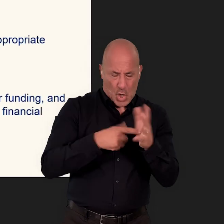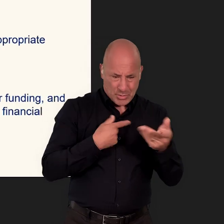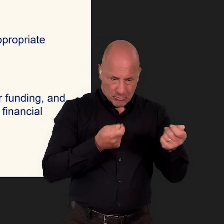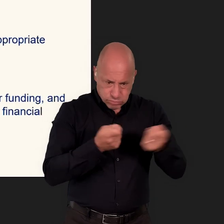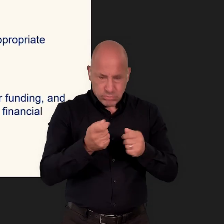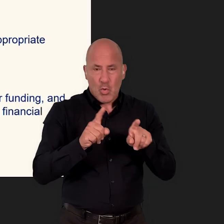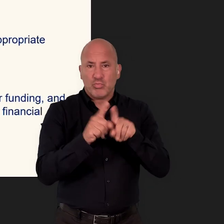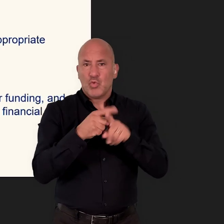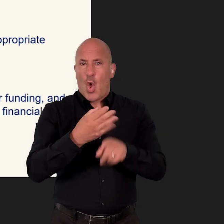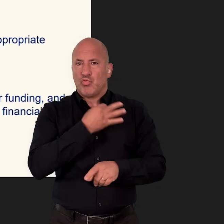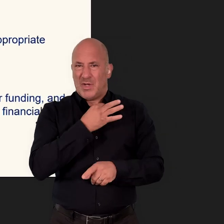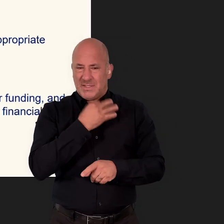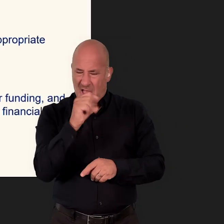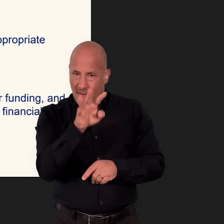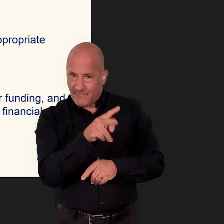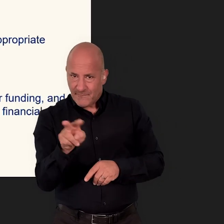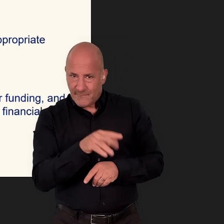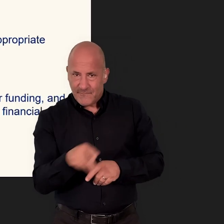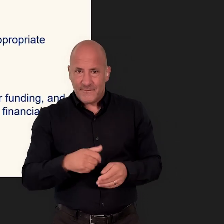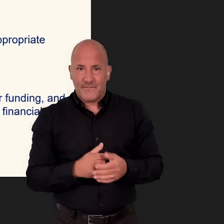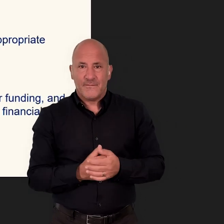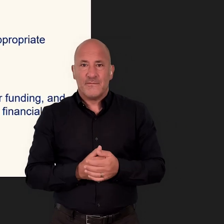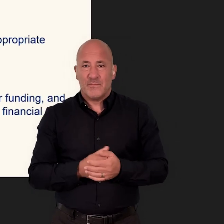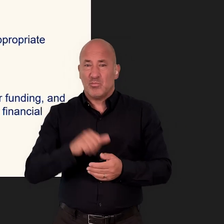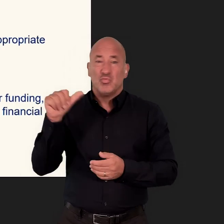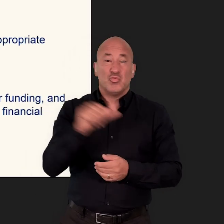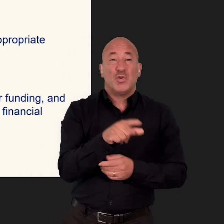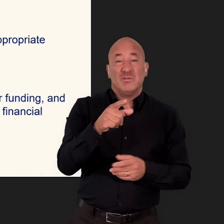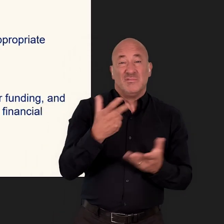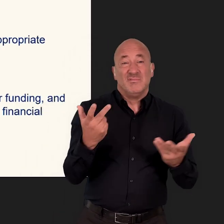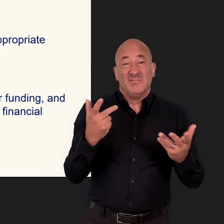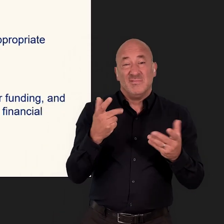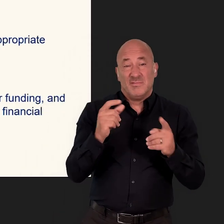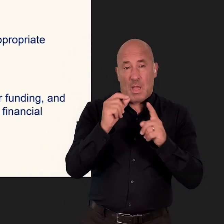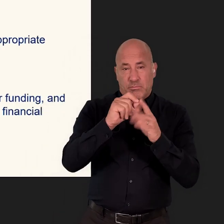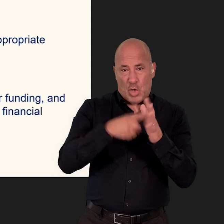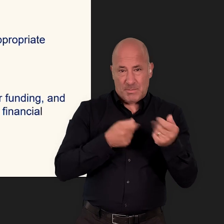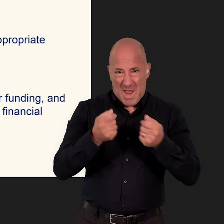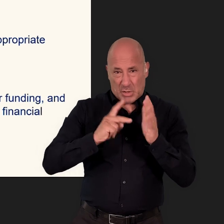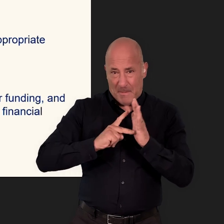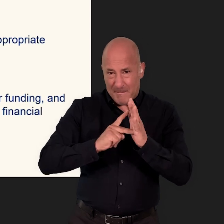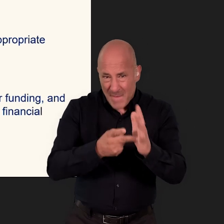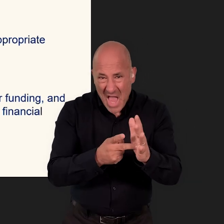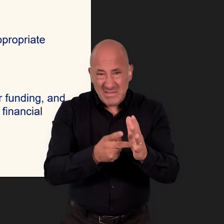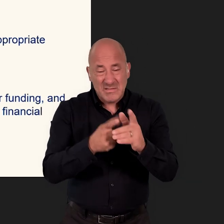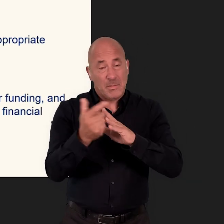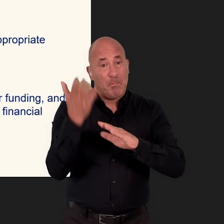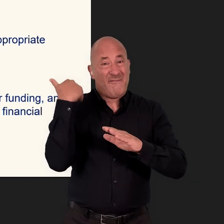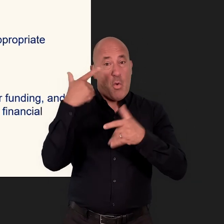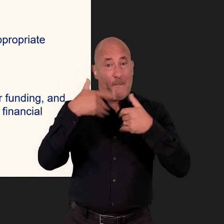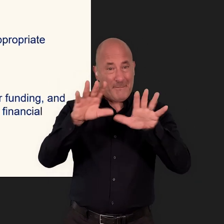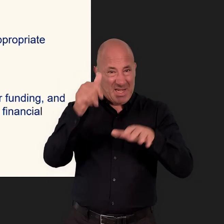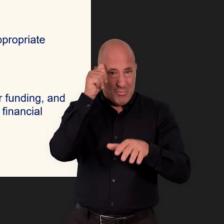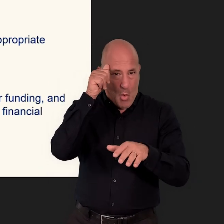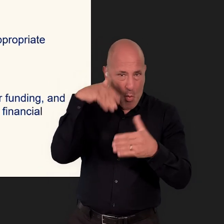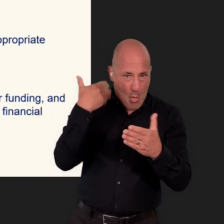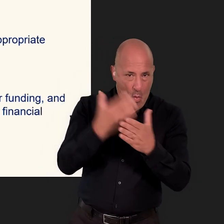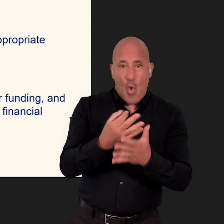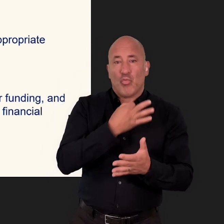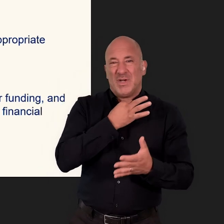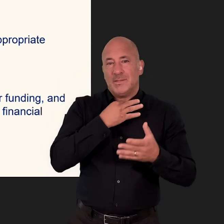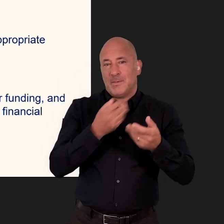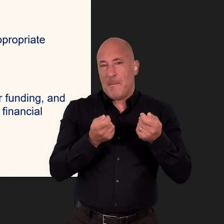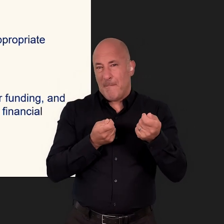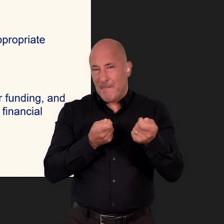appropriate plans for managing your project, including risks. This should include, but is not limited to, project management plans